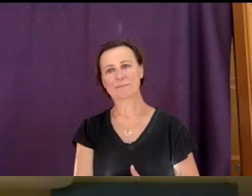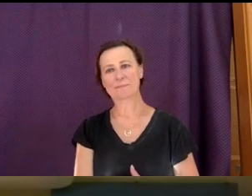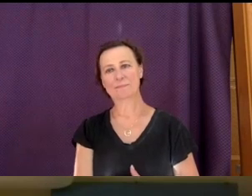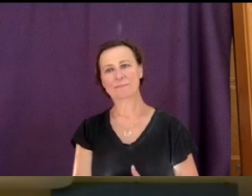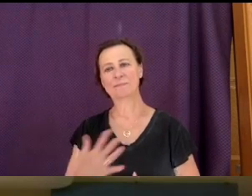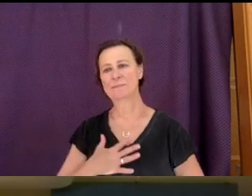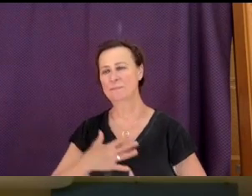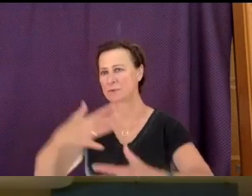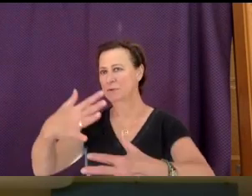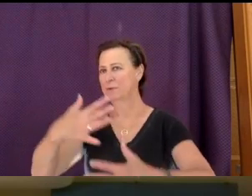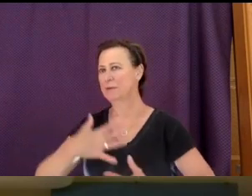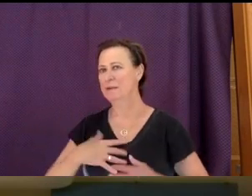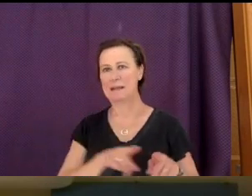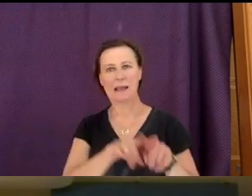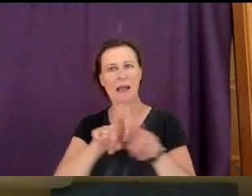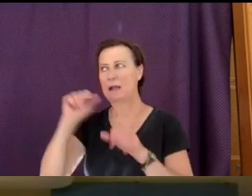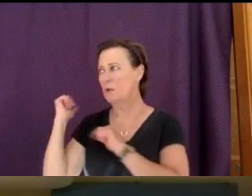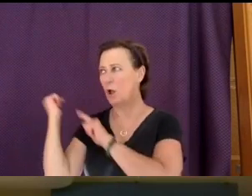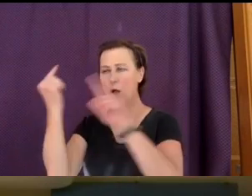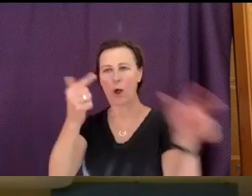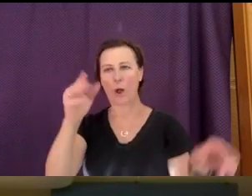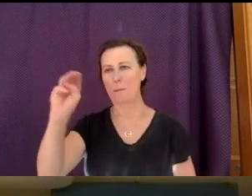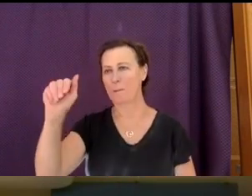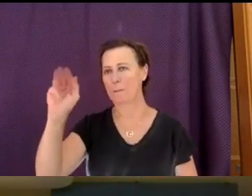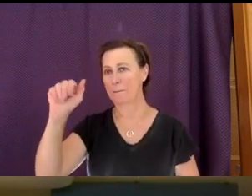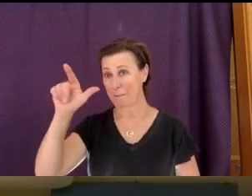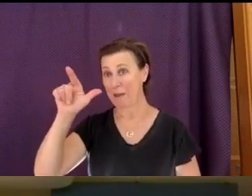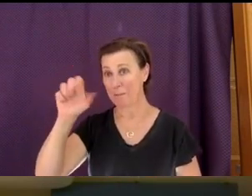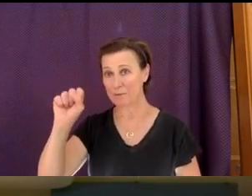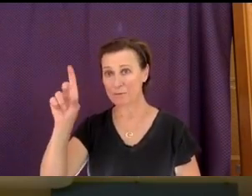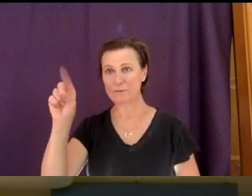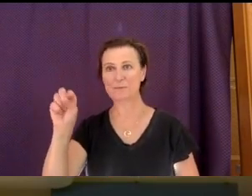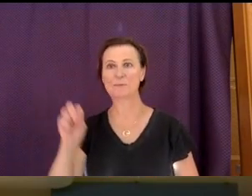Breathing as all mammals do.